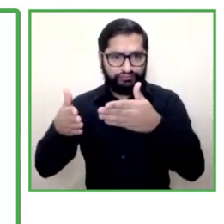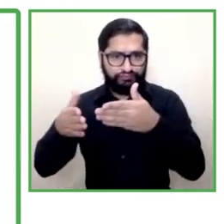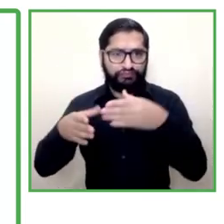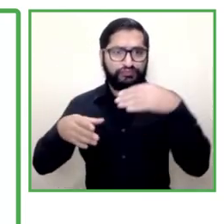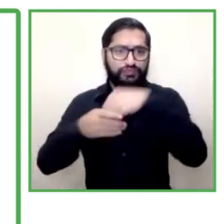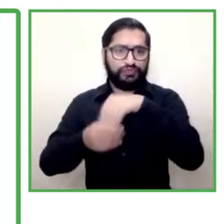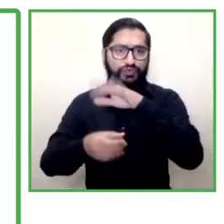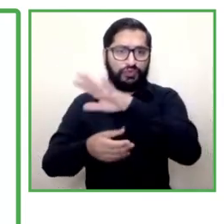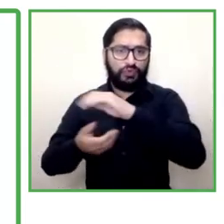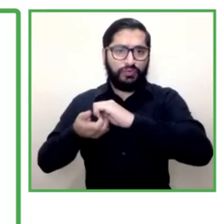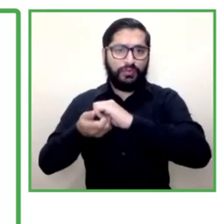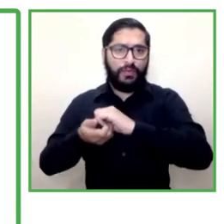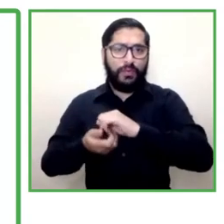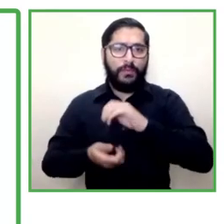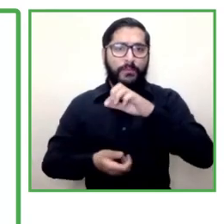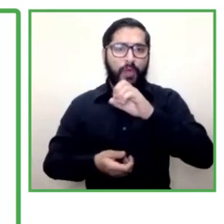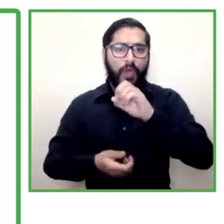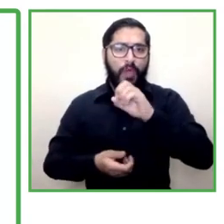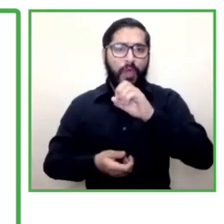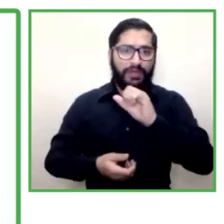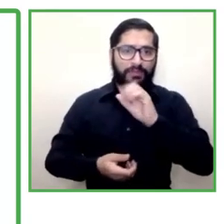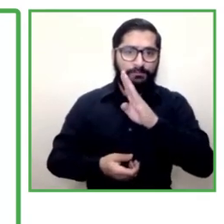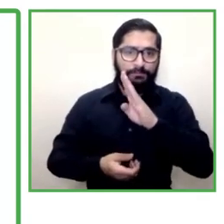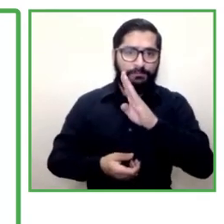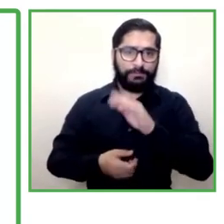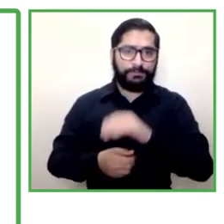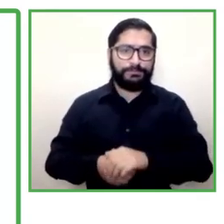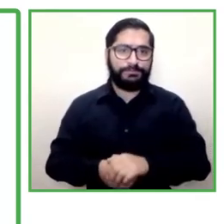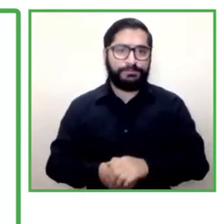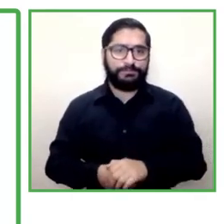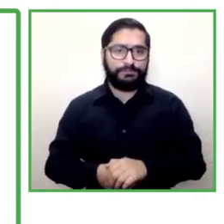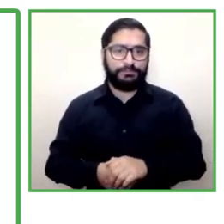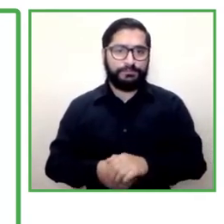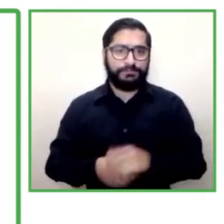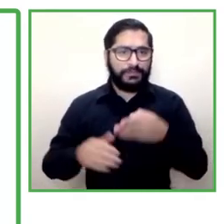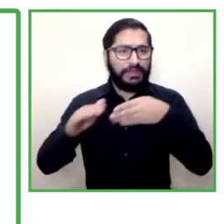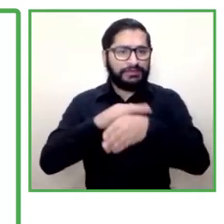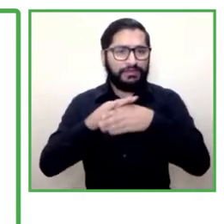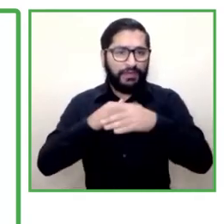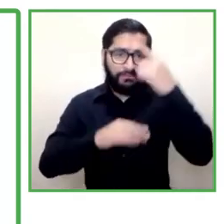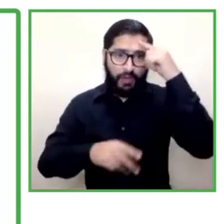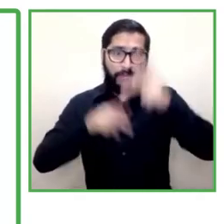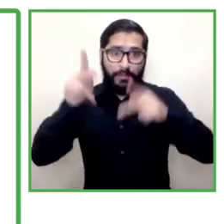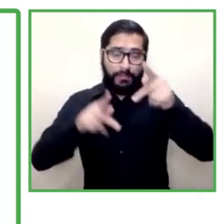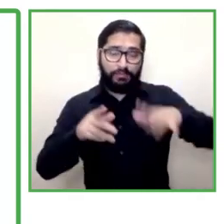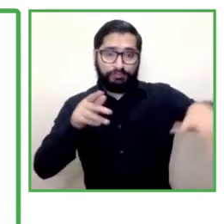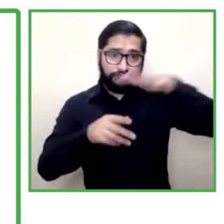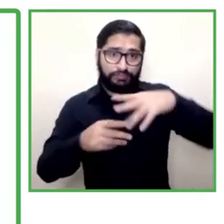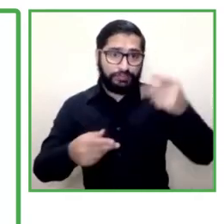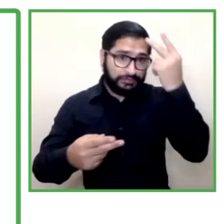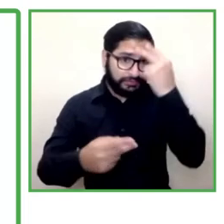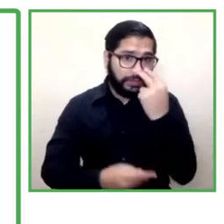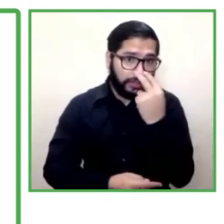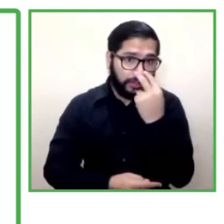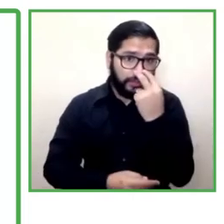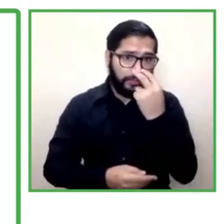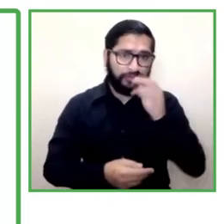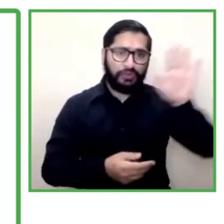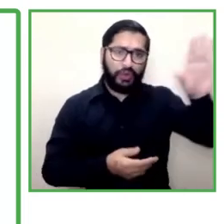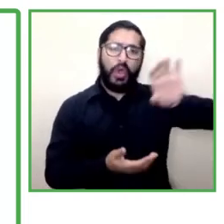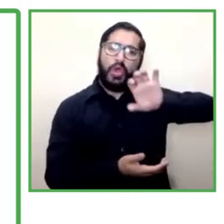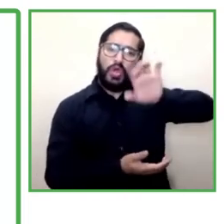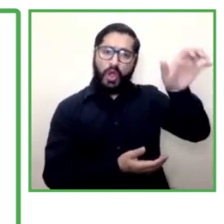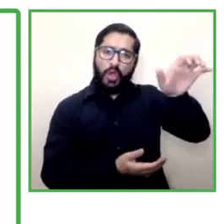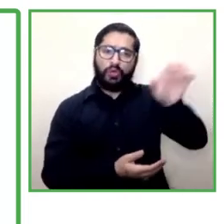Poilabs, creating accessibility for people with visual disability in Turkey. And now the floor is